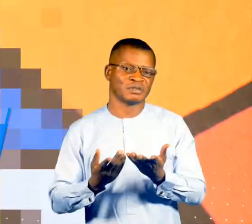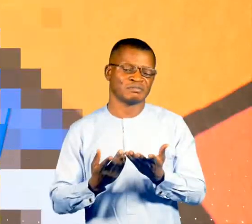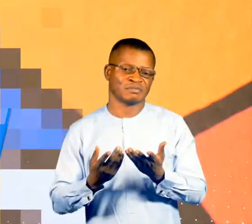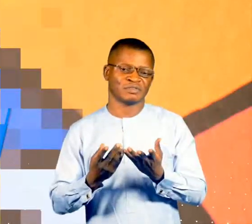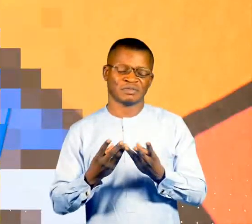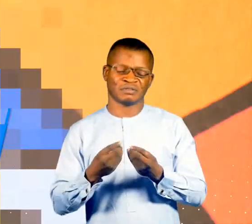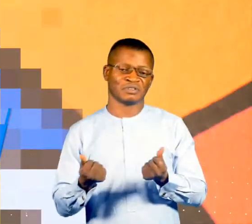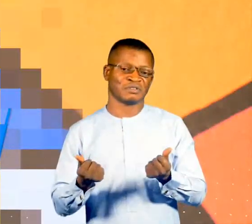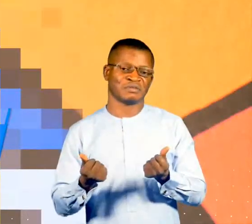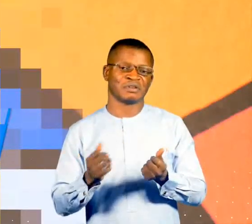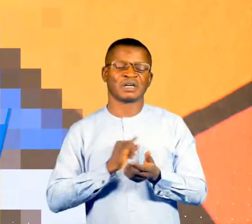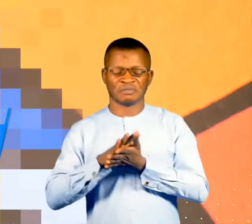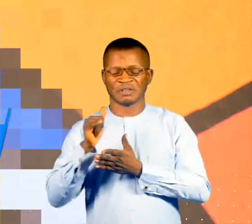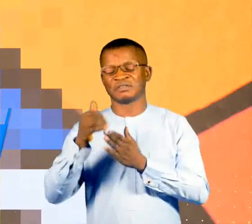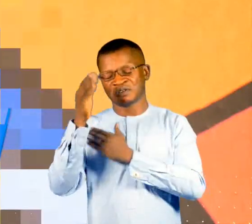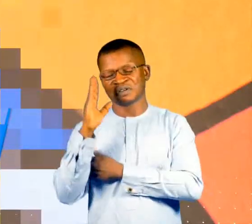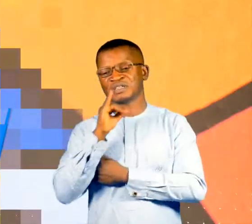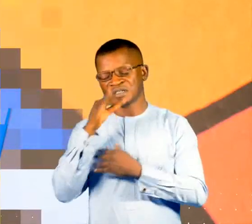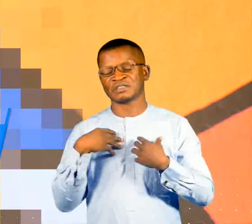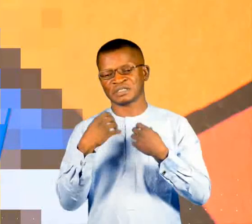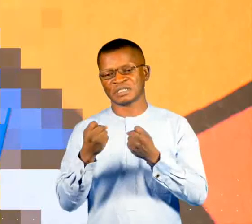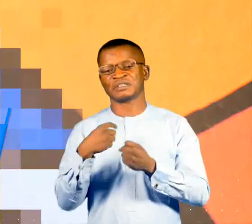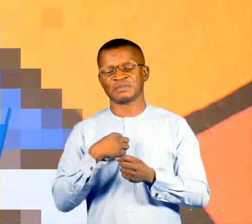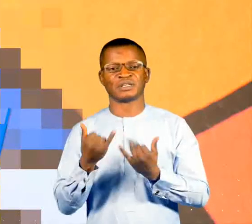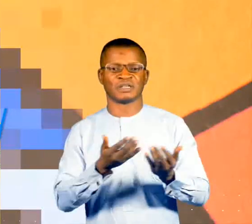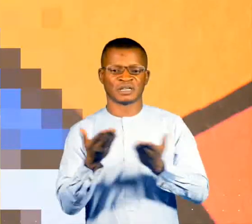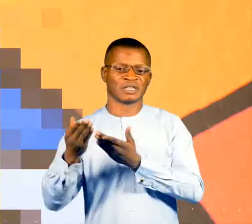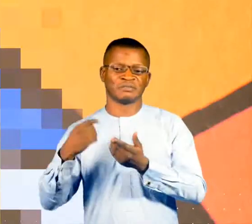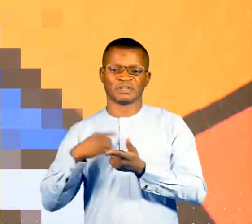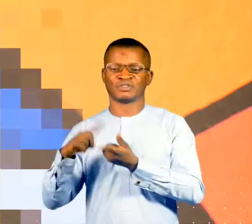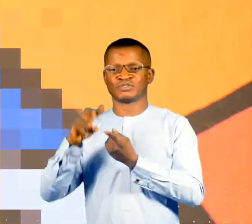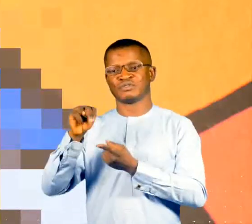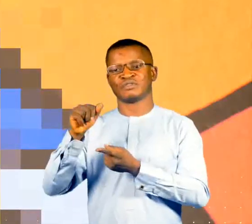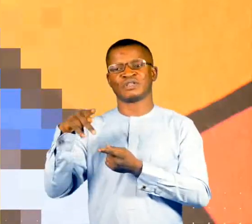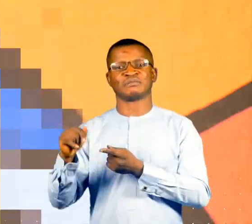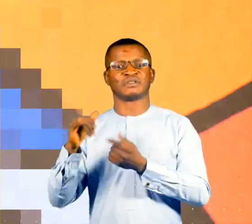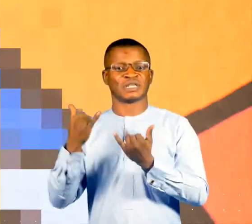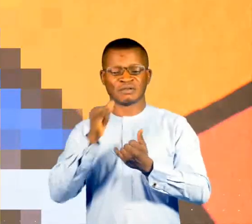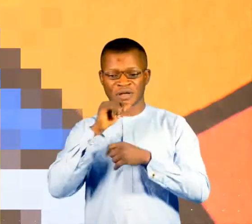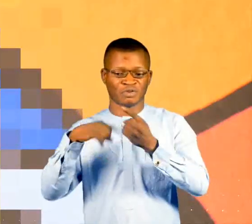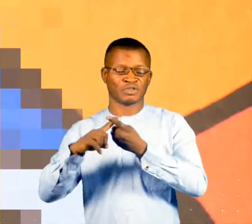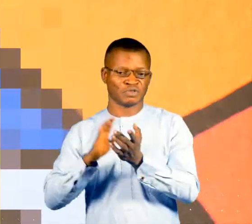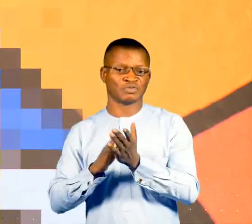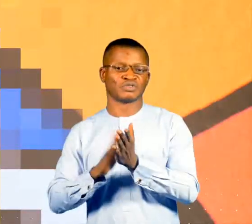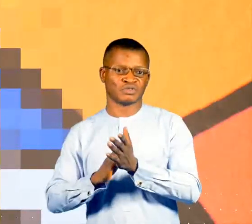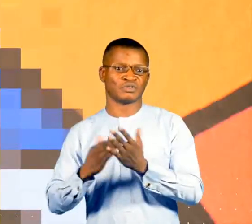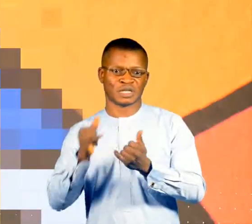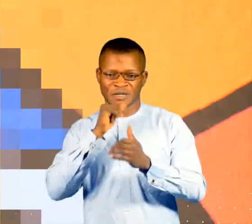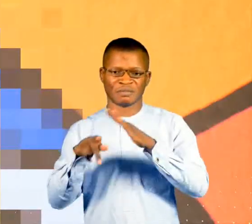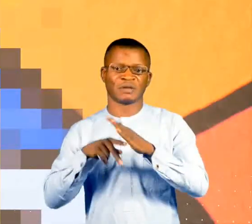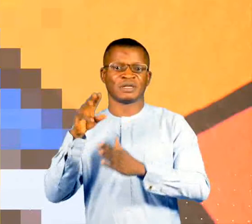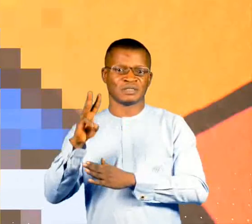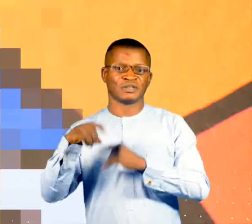paracetamol. Anything that happened to me, it will go on its own. So I believe that it's God that is healing me. So then I take me to